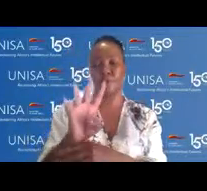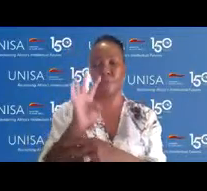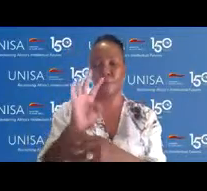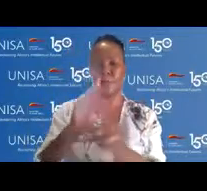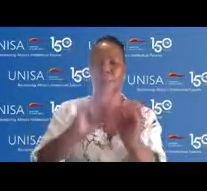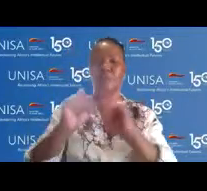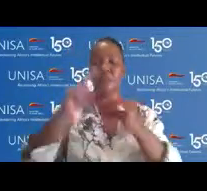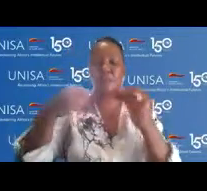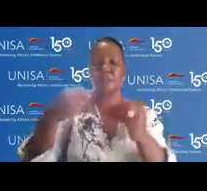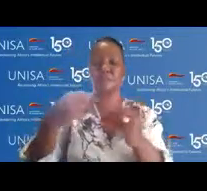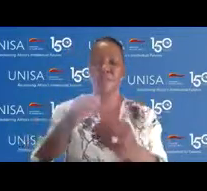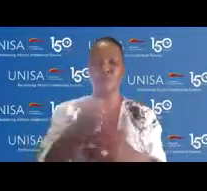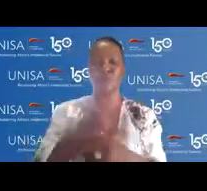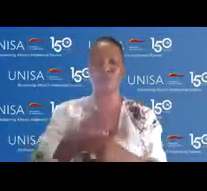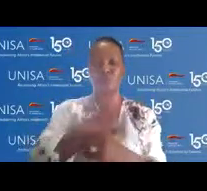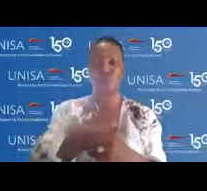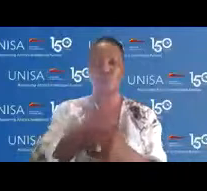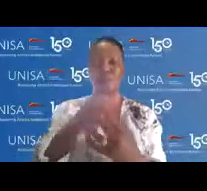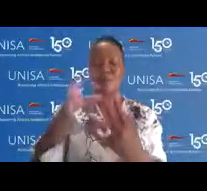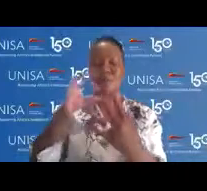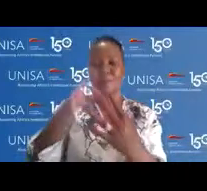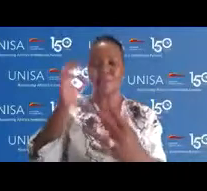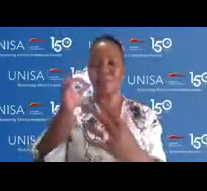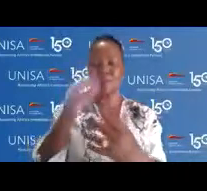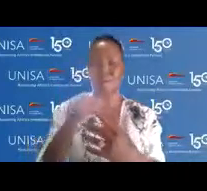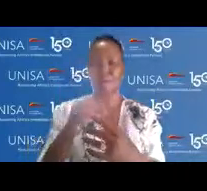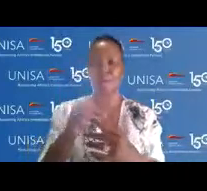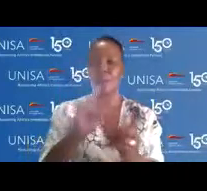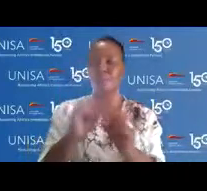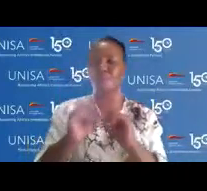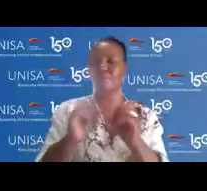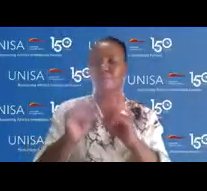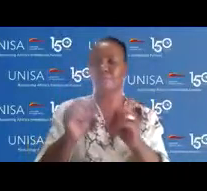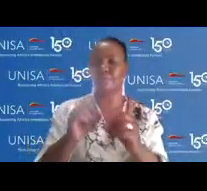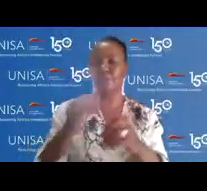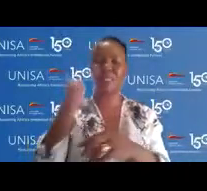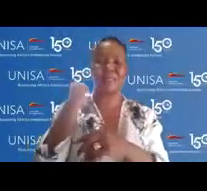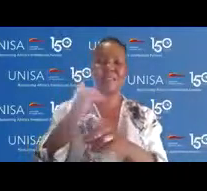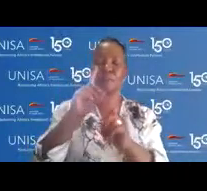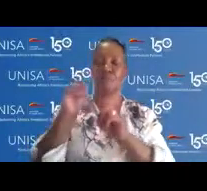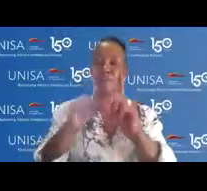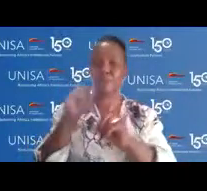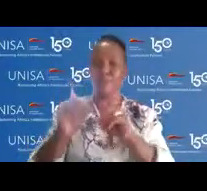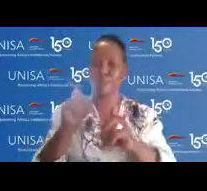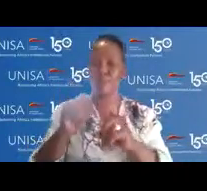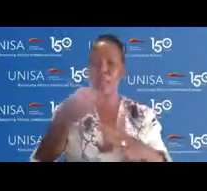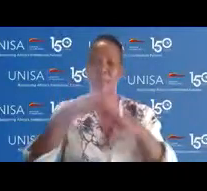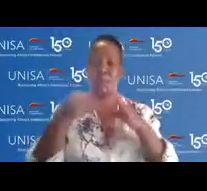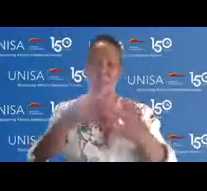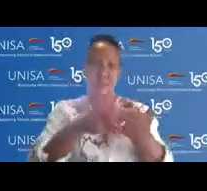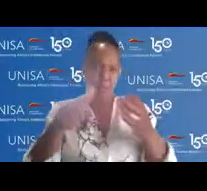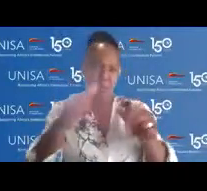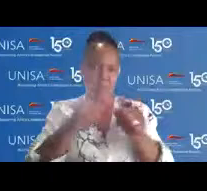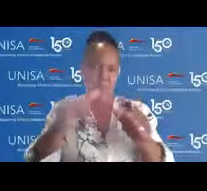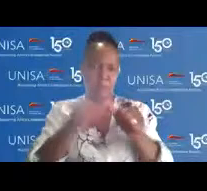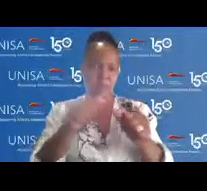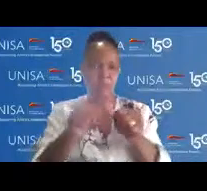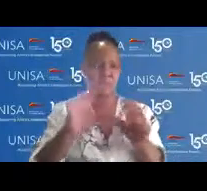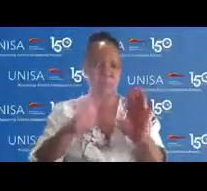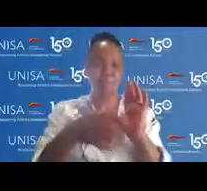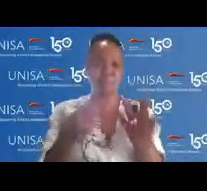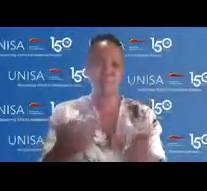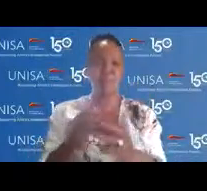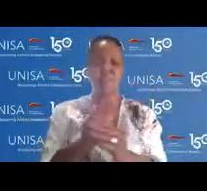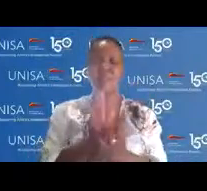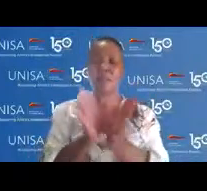queries. But personally, I prefer just to use the email route, because then it's in writing, and those guys generally respond